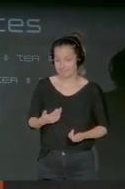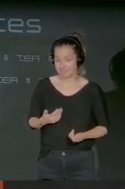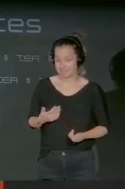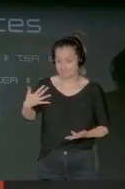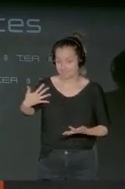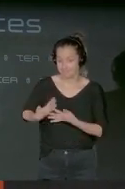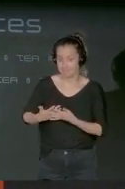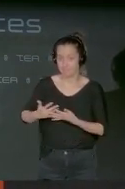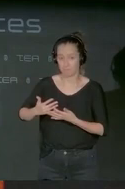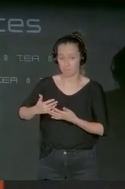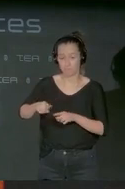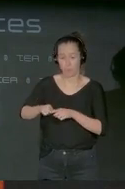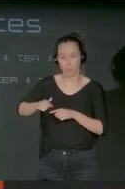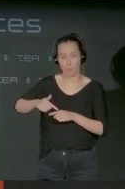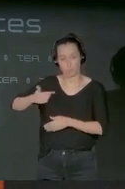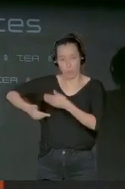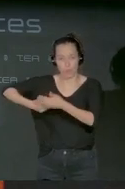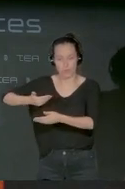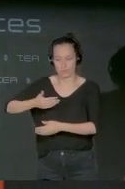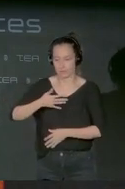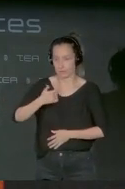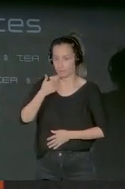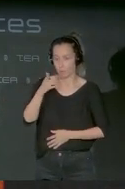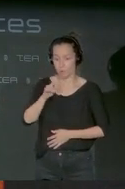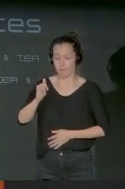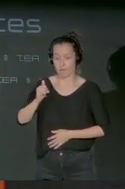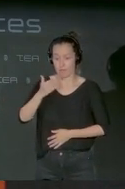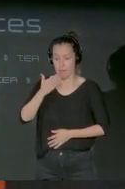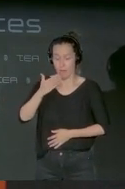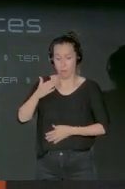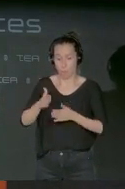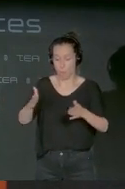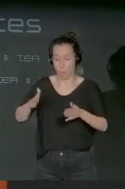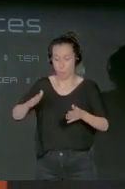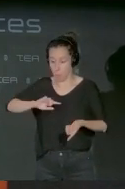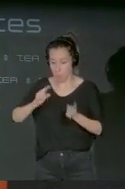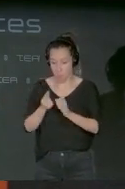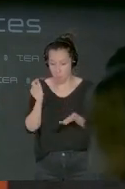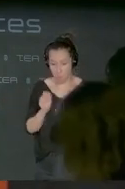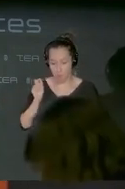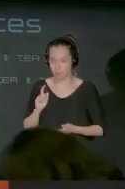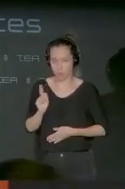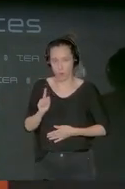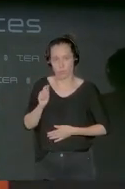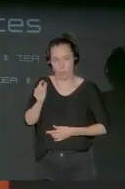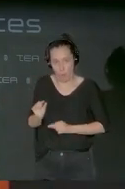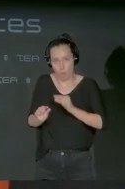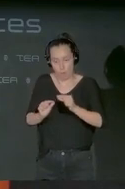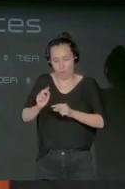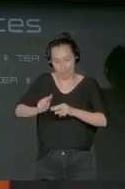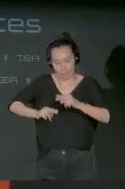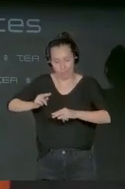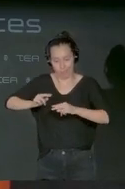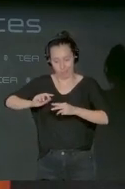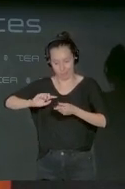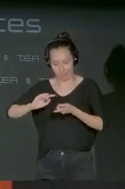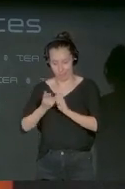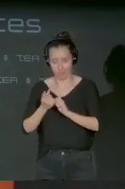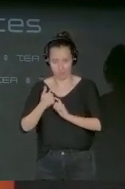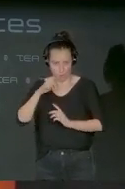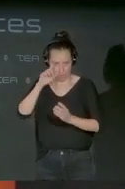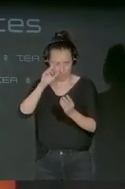happened. It's just been building. And I think the two factors, I would agree with the previous was previously been said, is